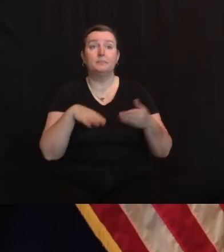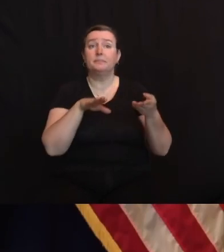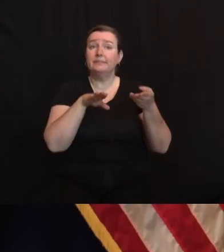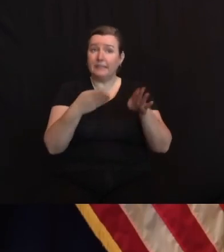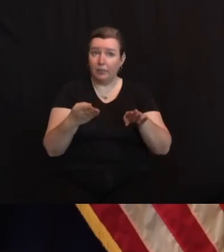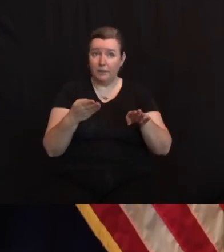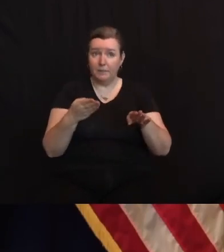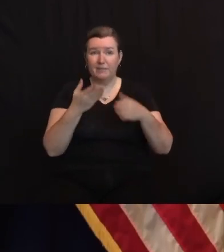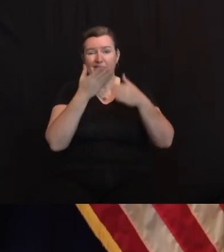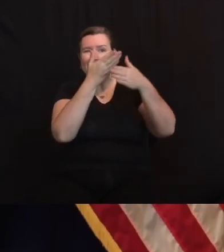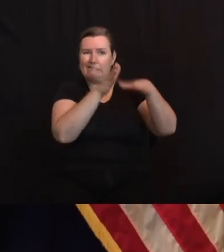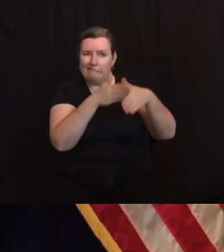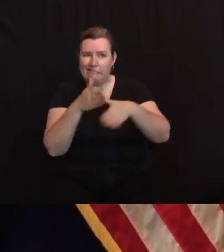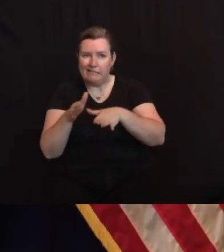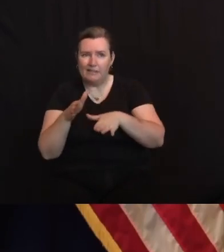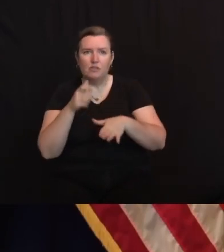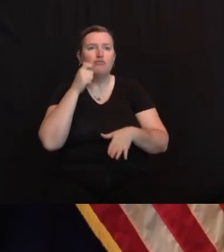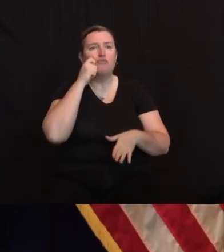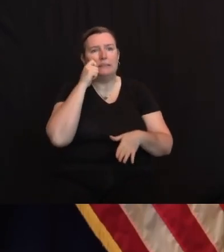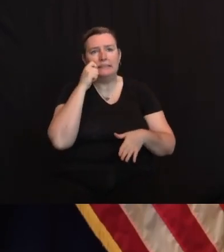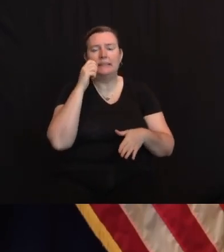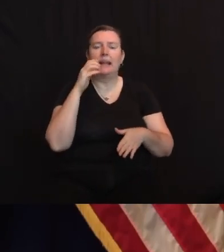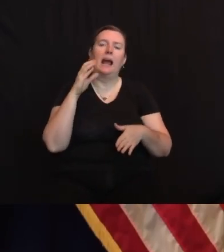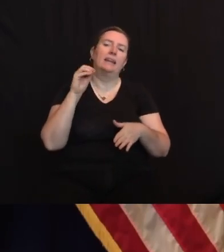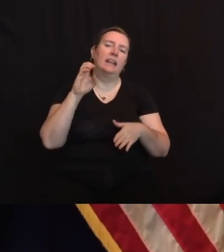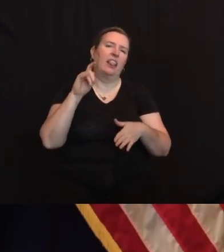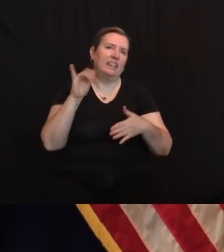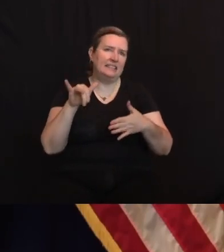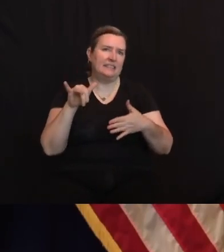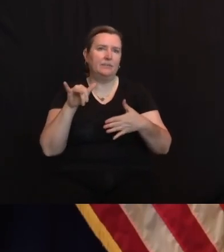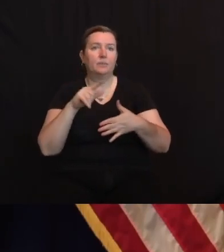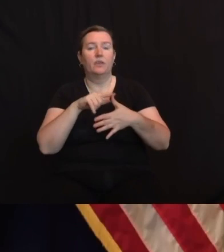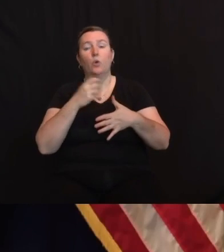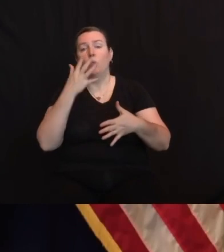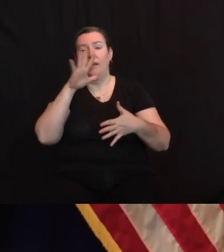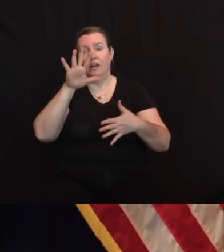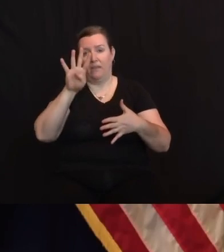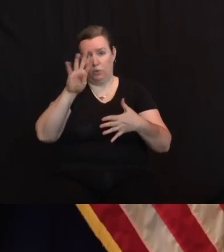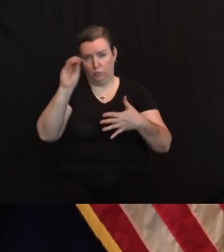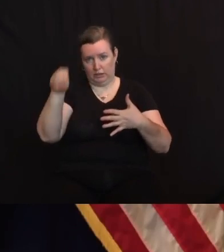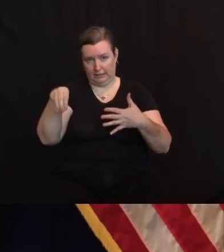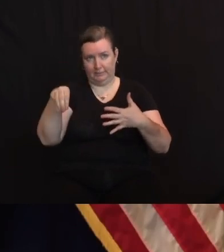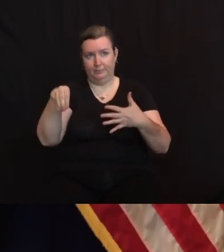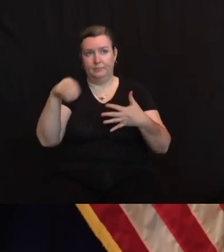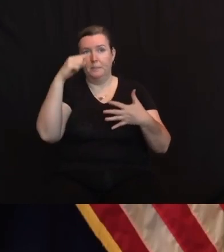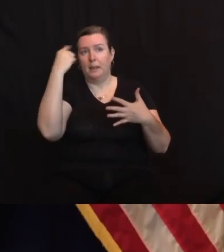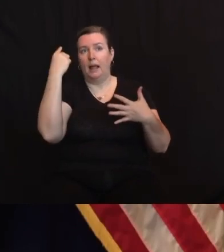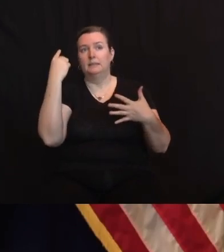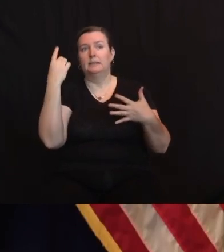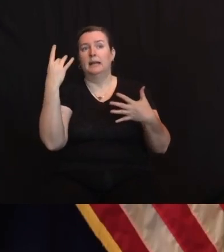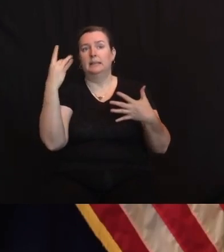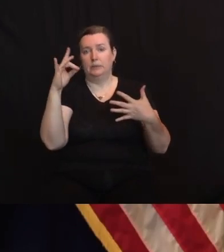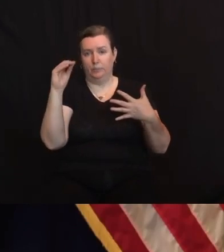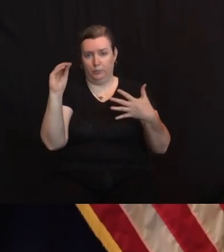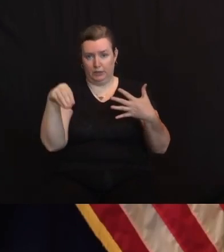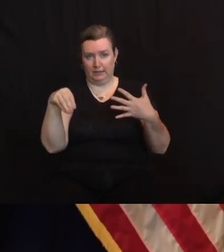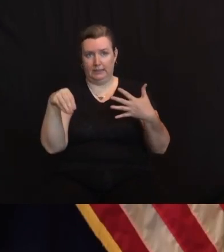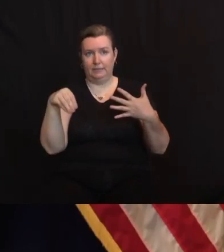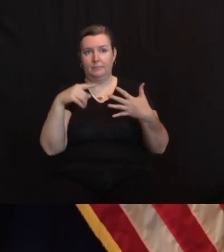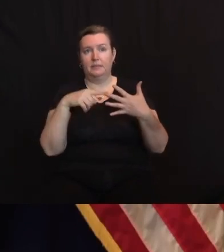by race and ethnicity is as follows: white 54.2, black 18.3,